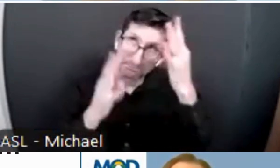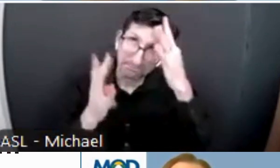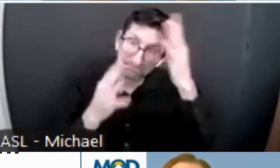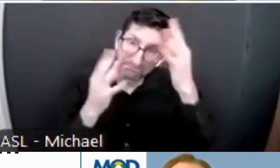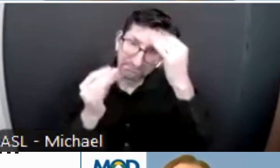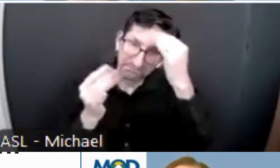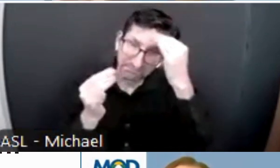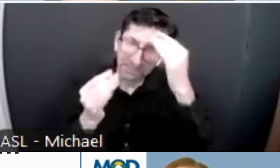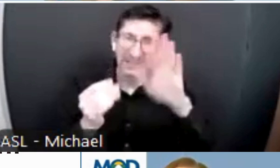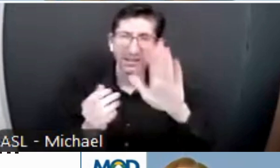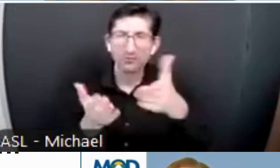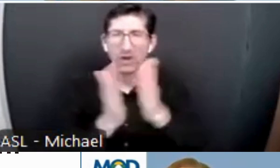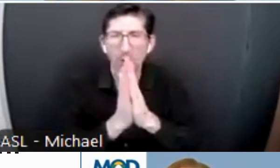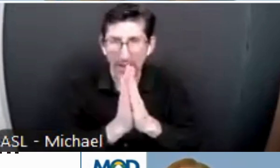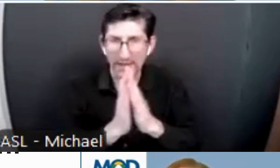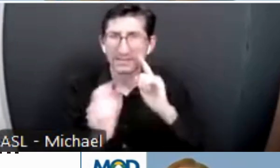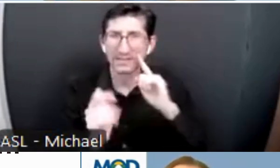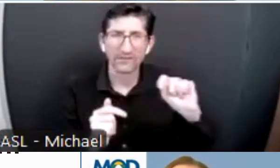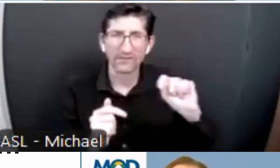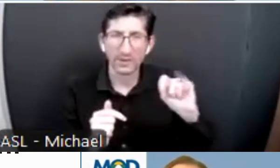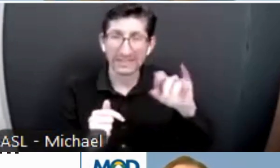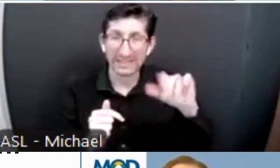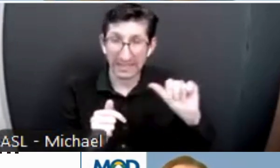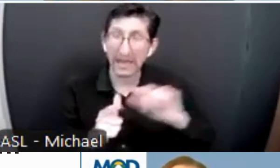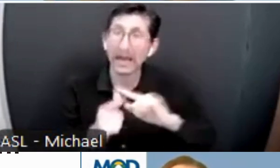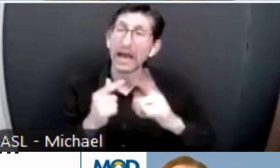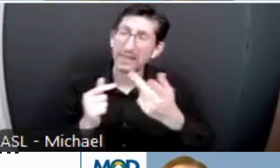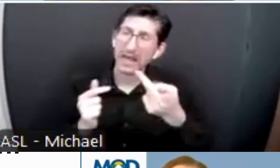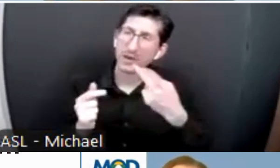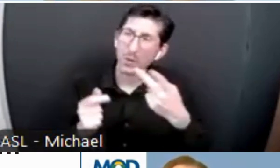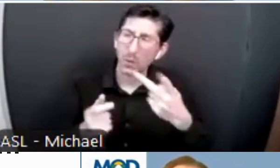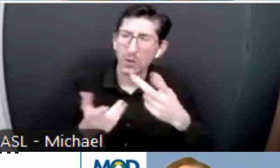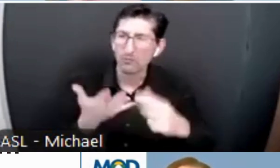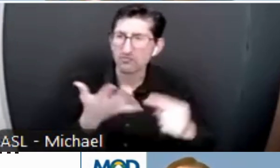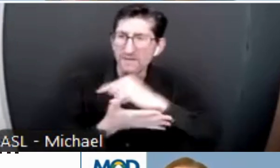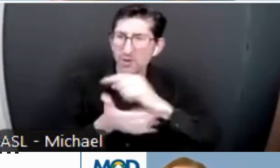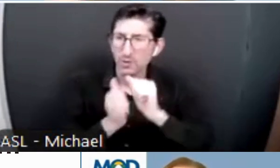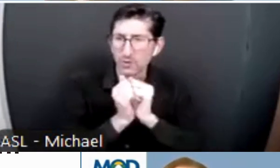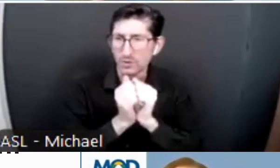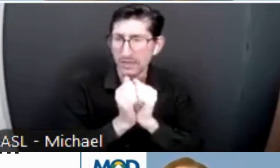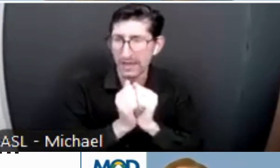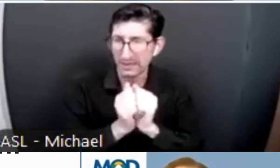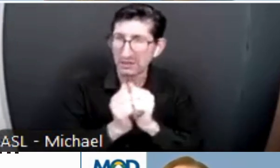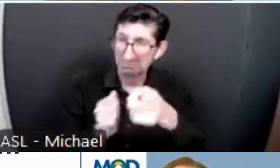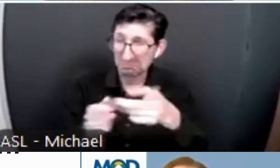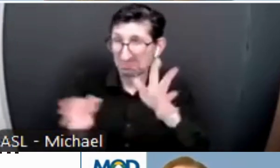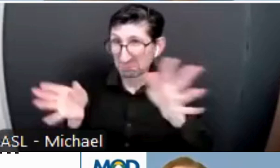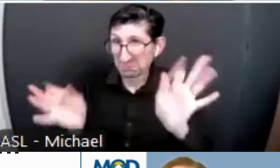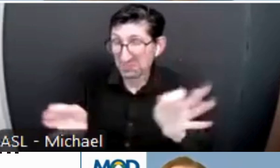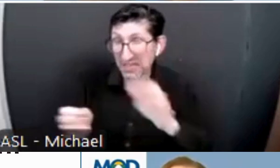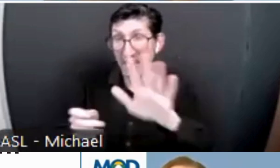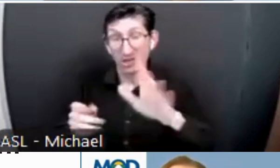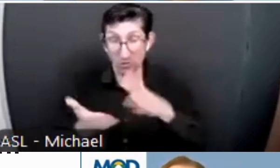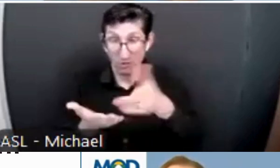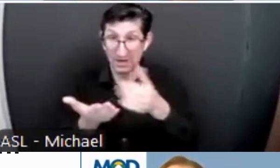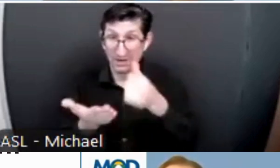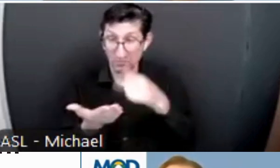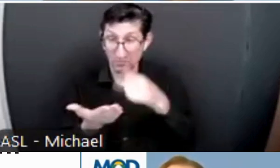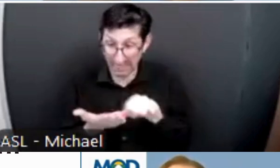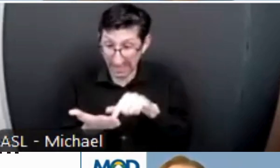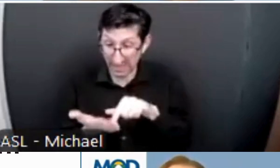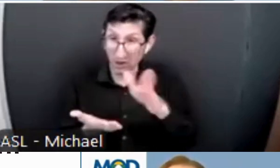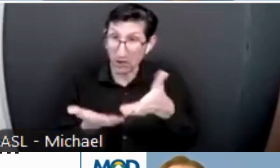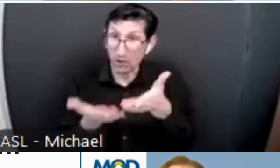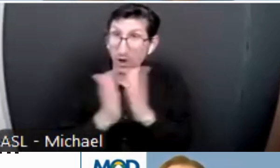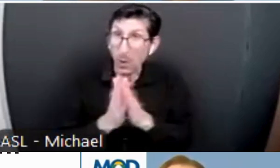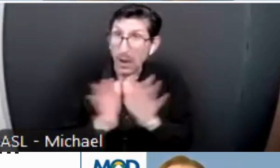will go through some review questions together so that you can look at what you've done and see if there are any details that you